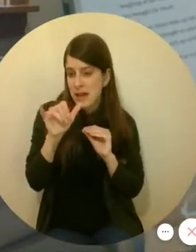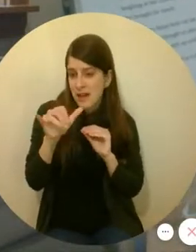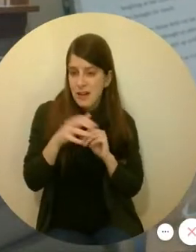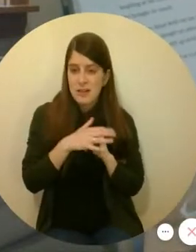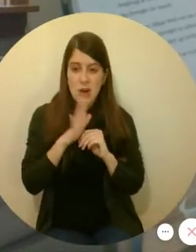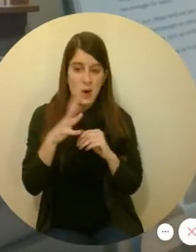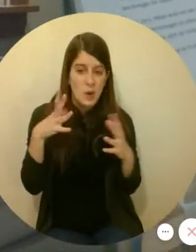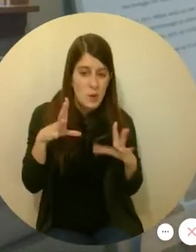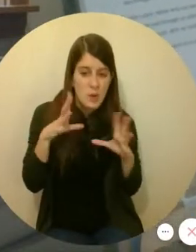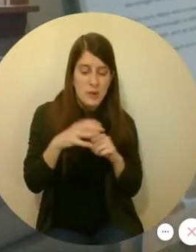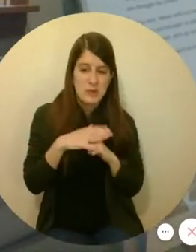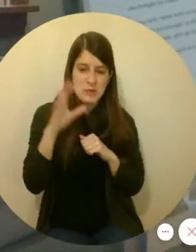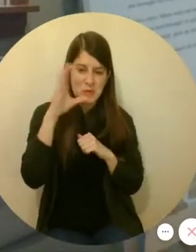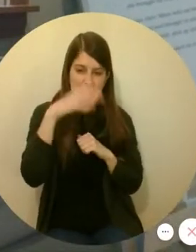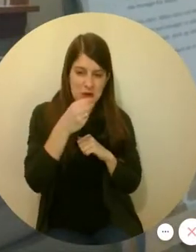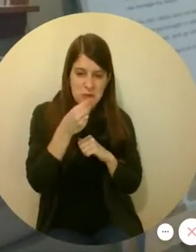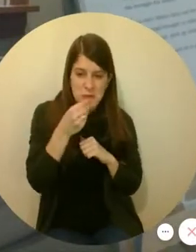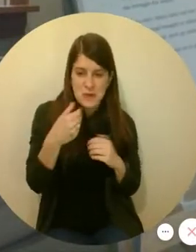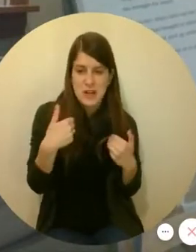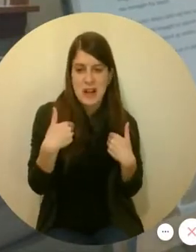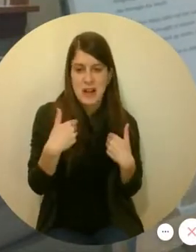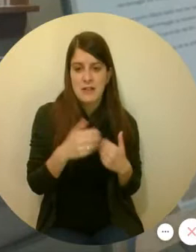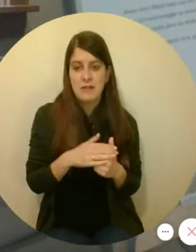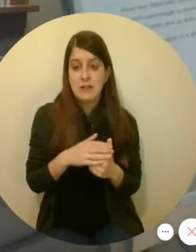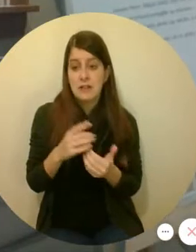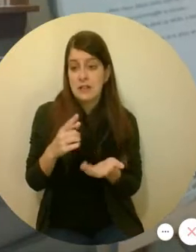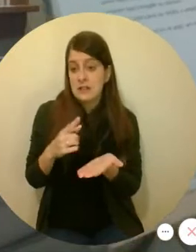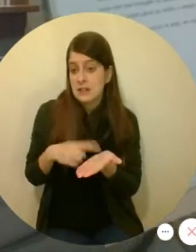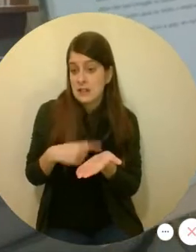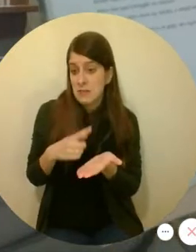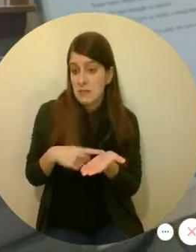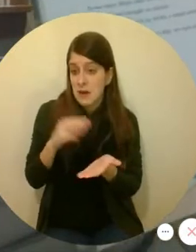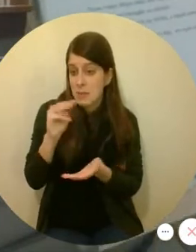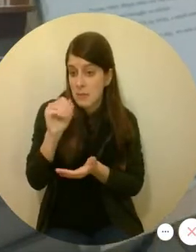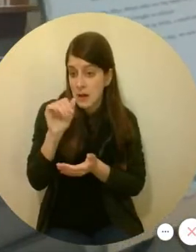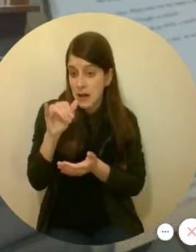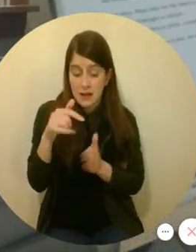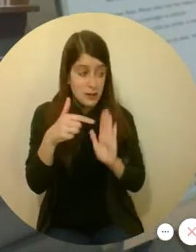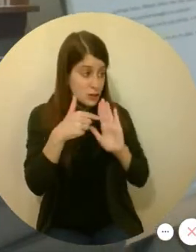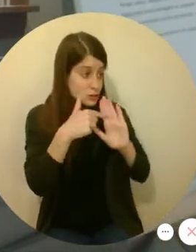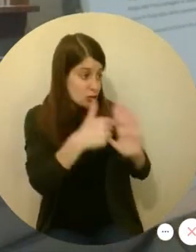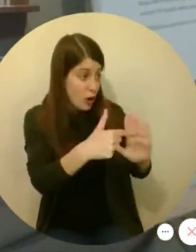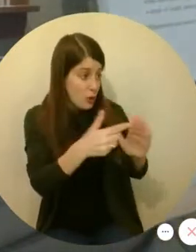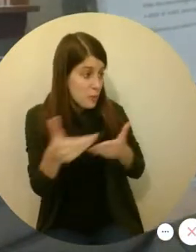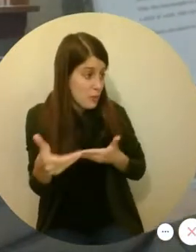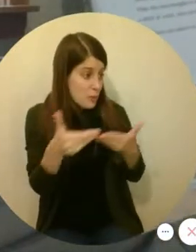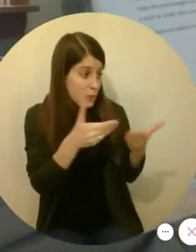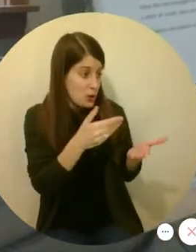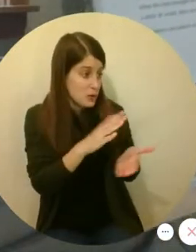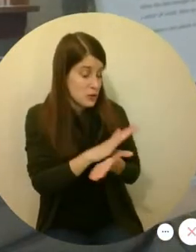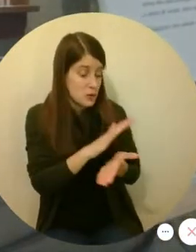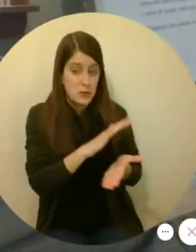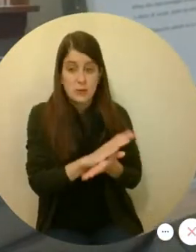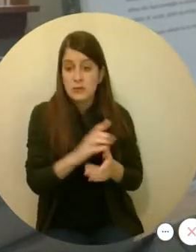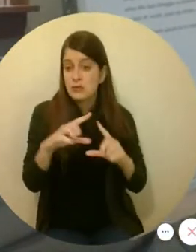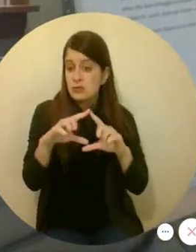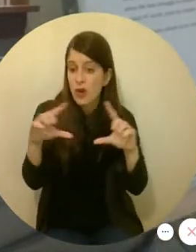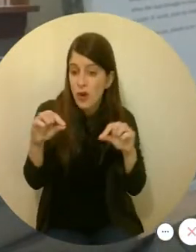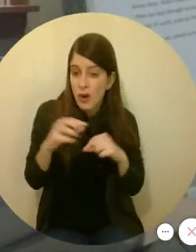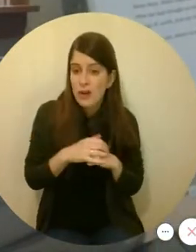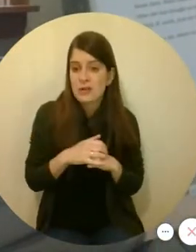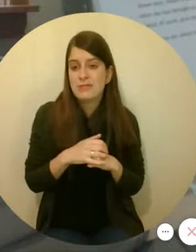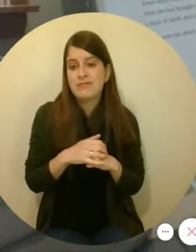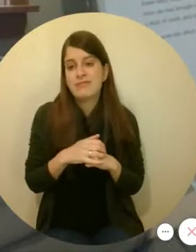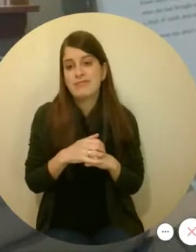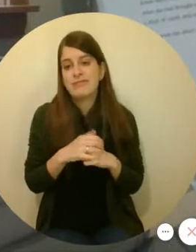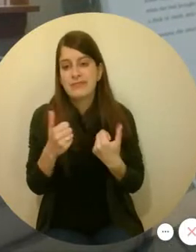lunch. Some days Maya held out her hand to show us what she brought to school. A deck of cards, pick-up sticks, a